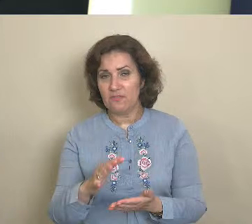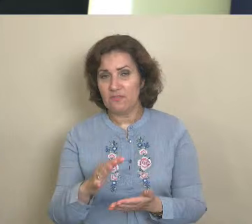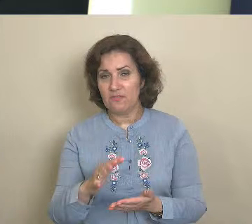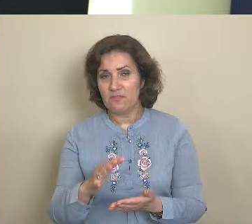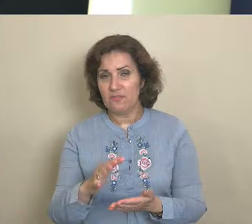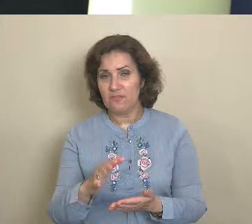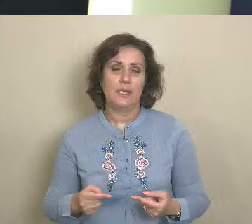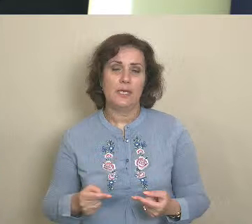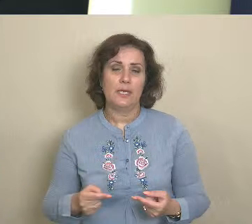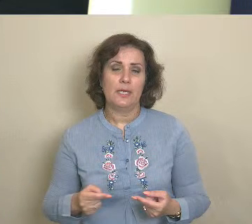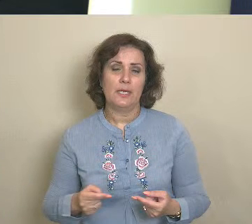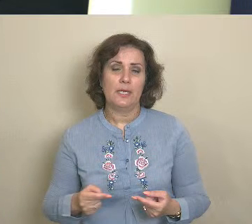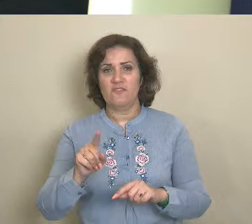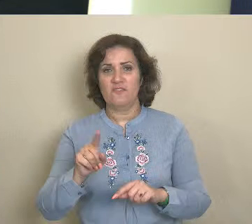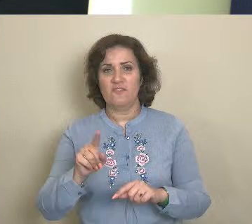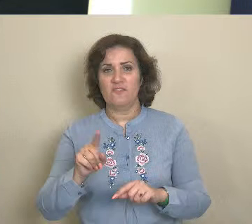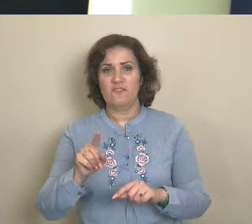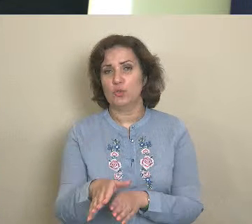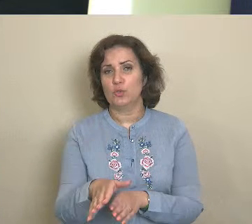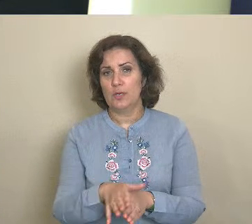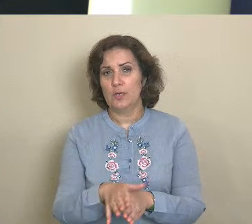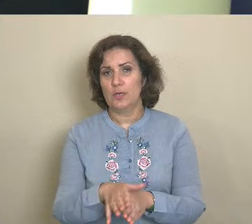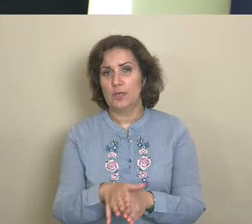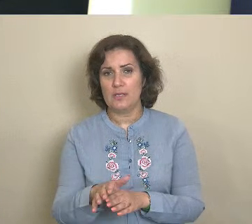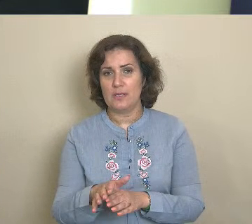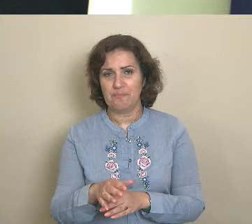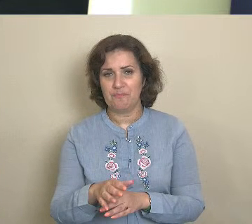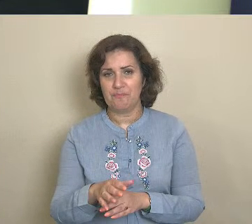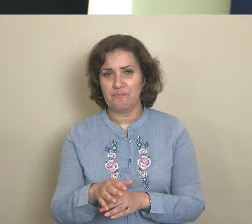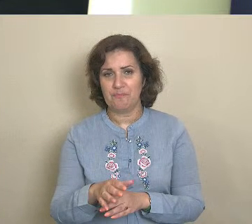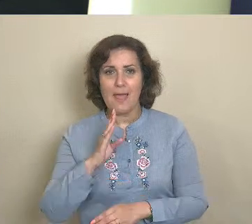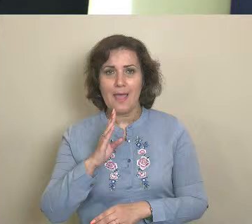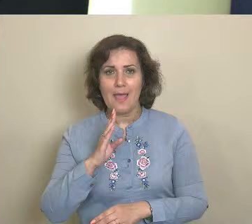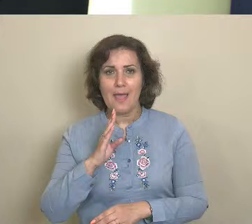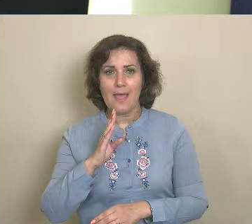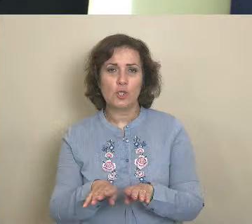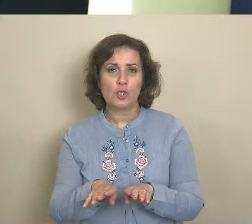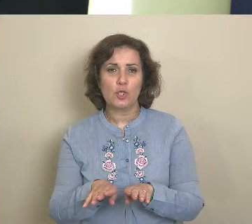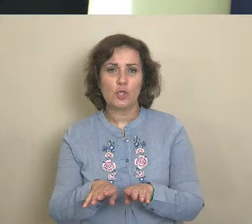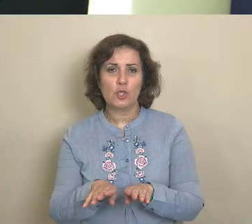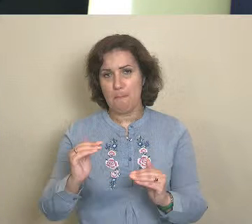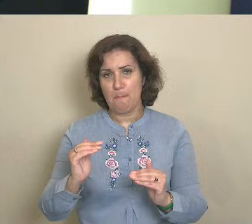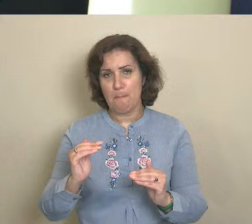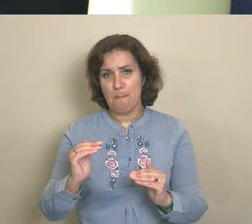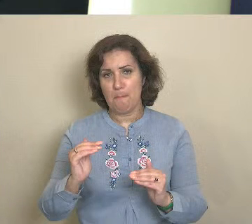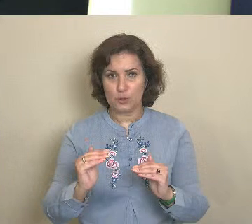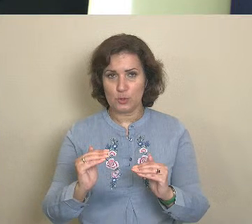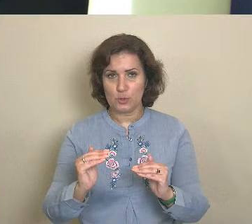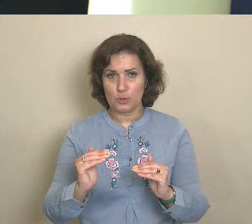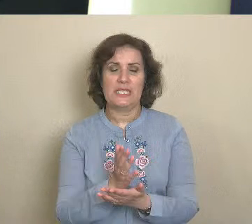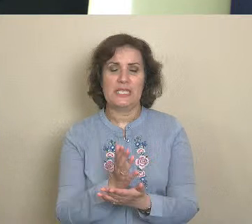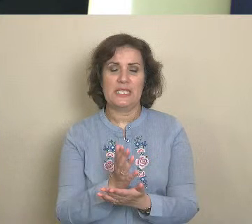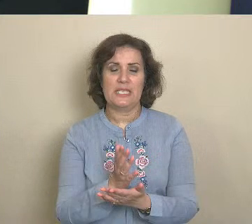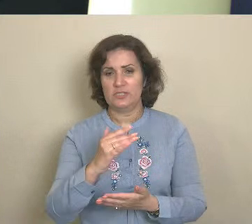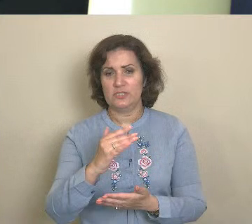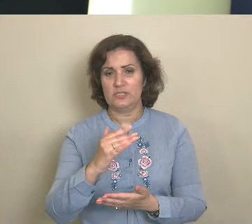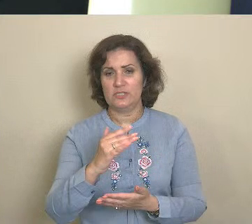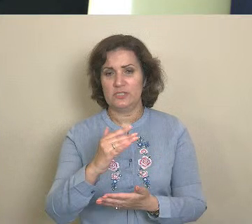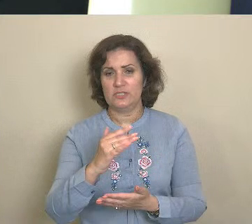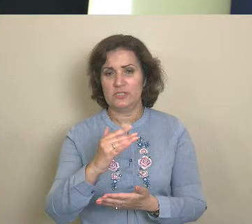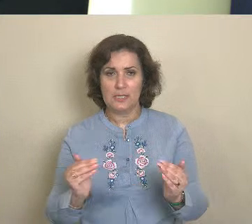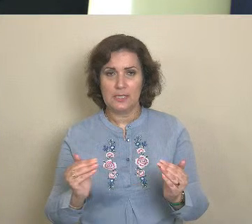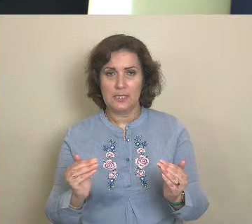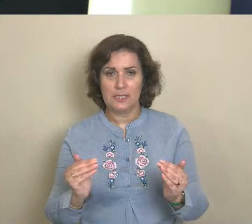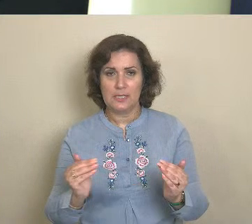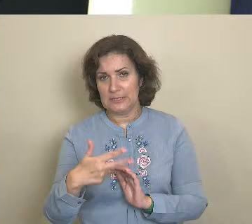very important phase, that is registration of the candidates and of the lists, party slots, and we have to pay attention